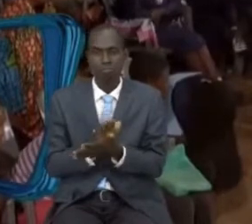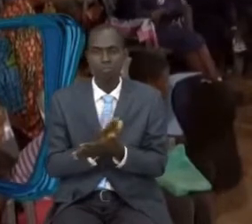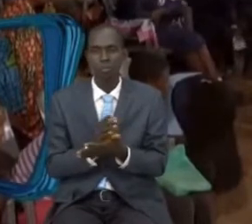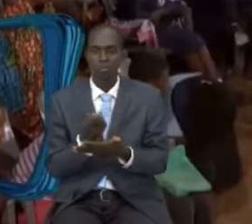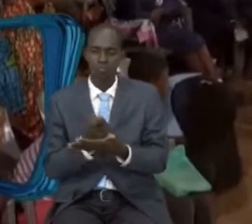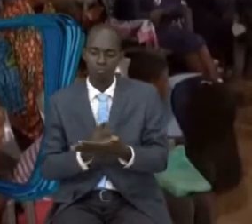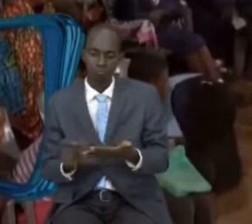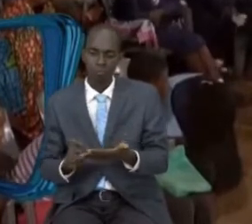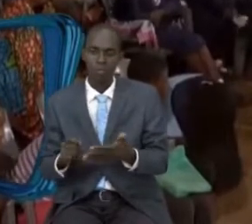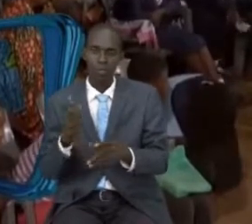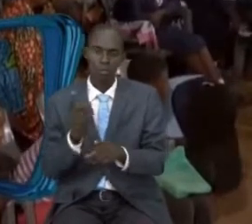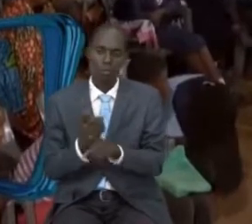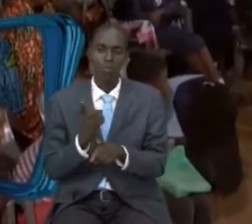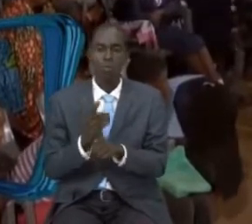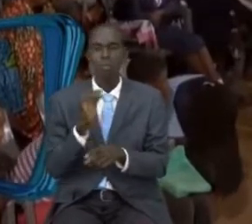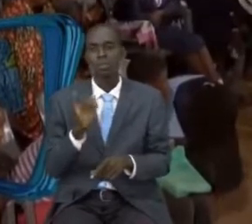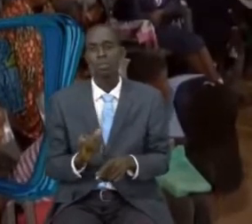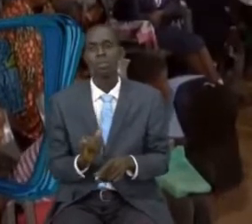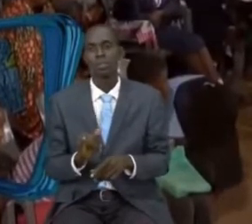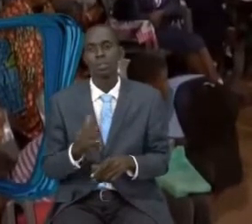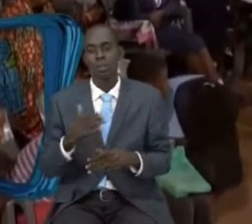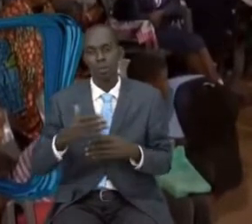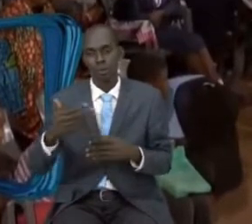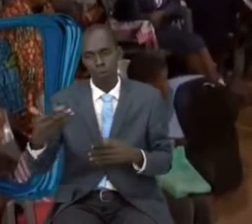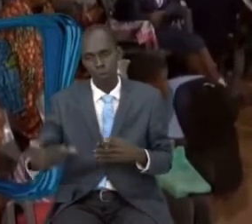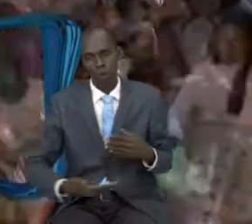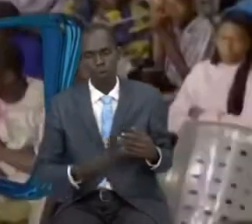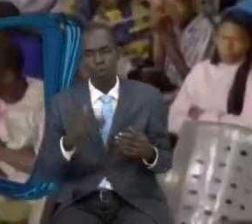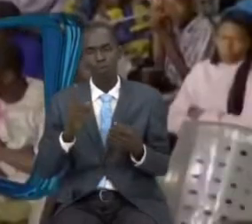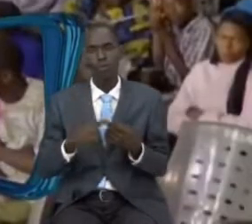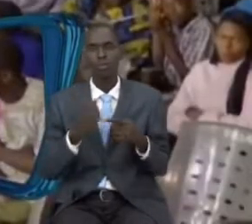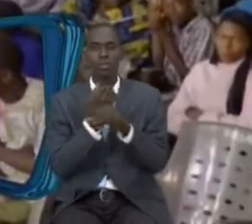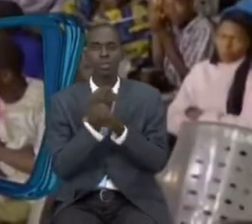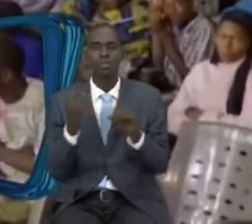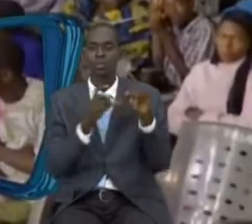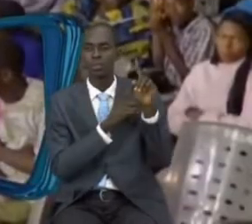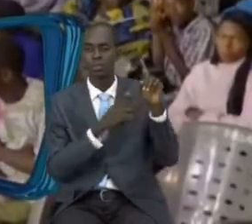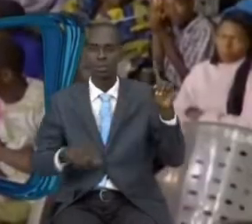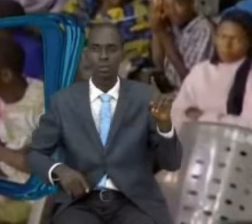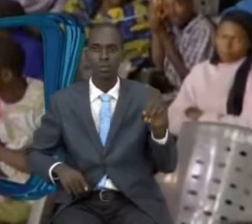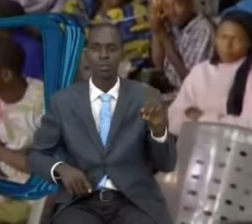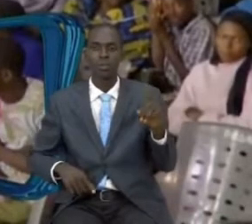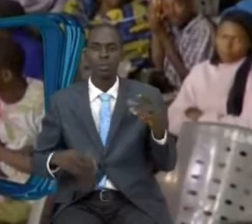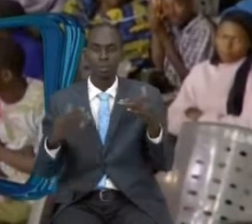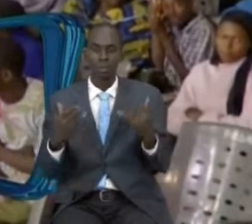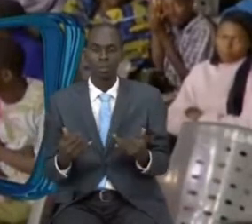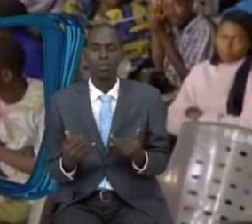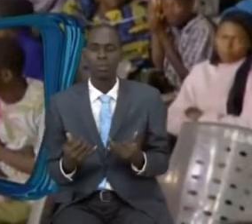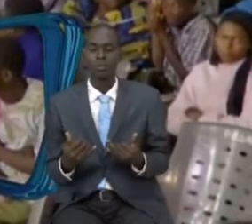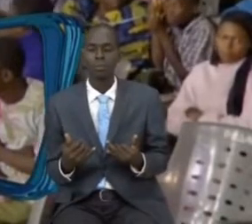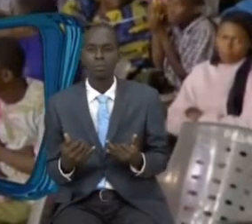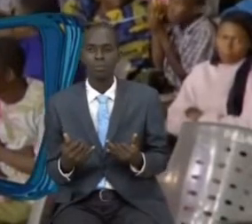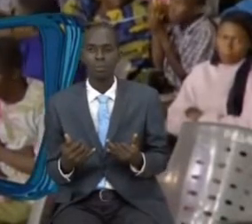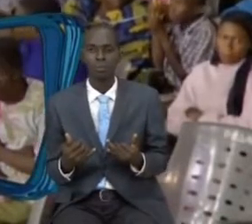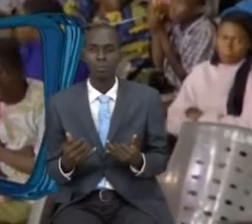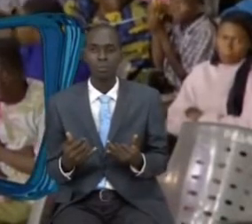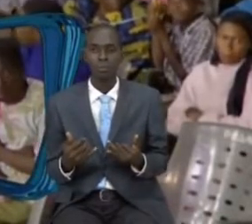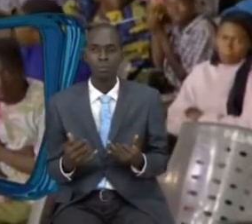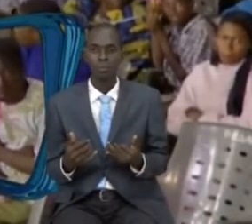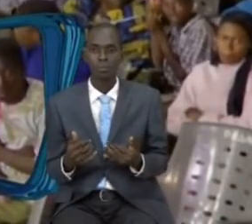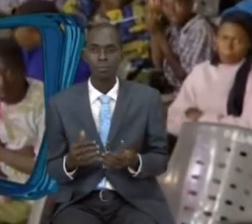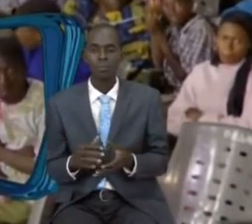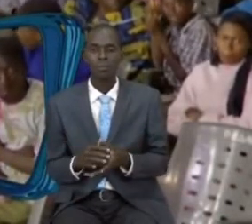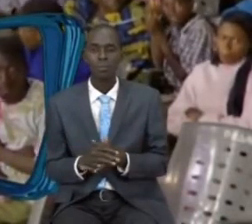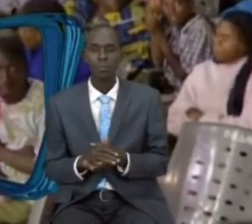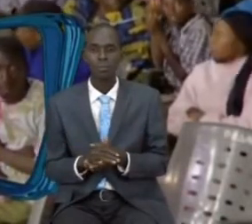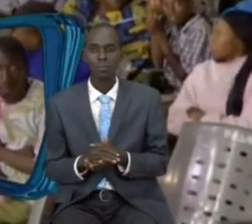truthfully. Welcome to the salvation of the Lord. We call on our pastor, overseer, to lead us